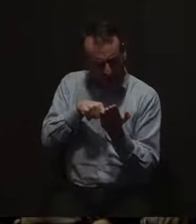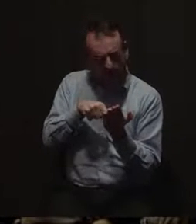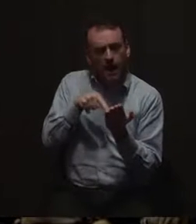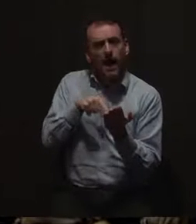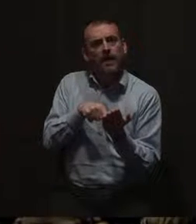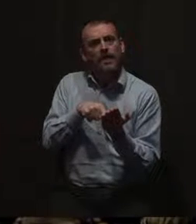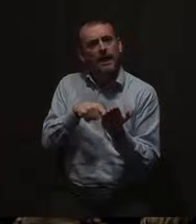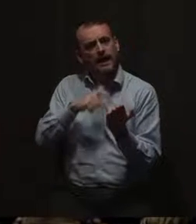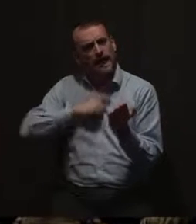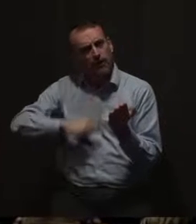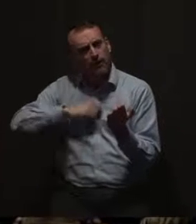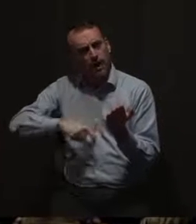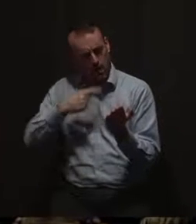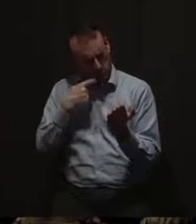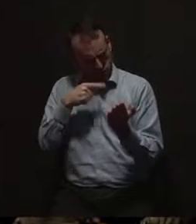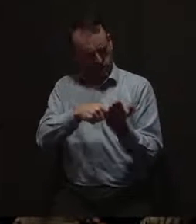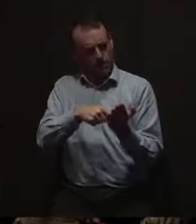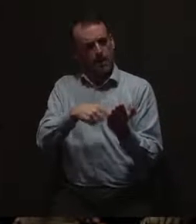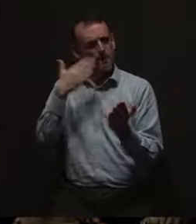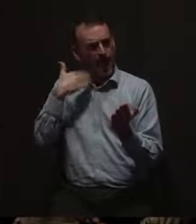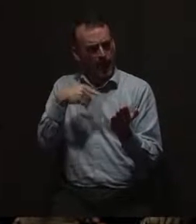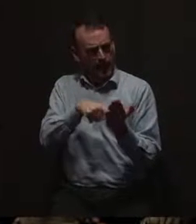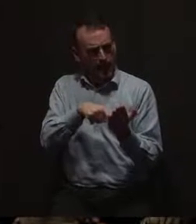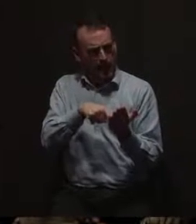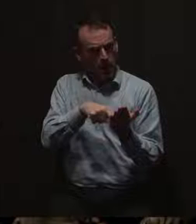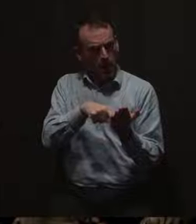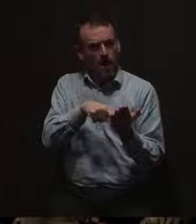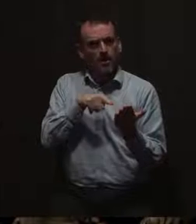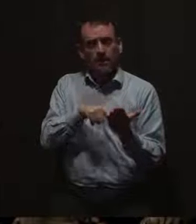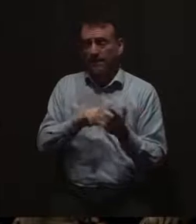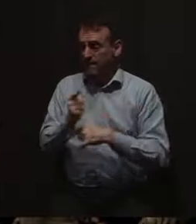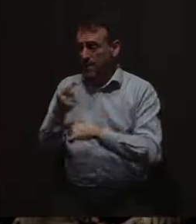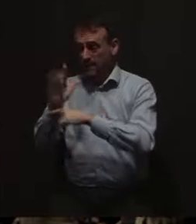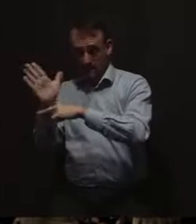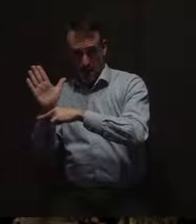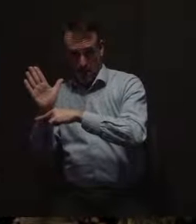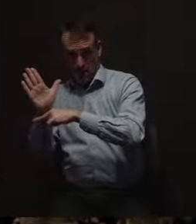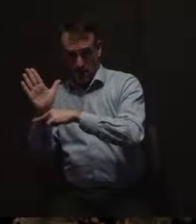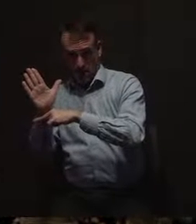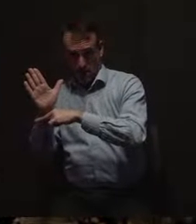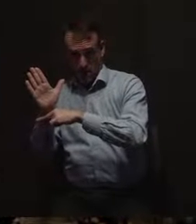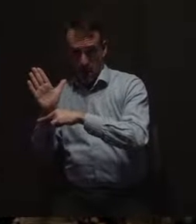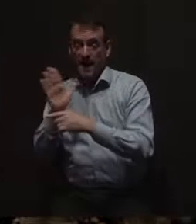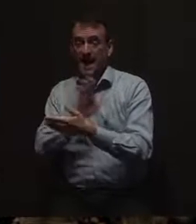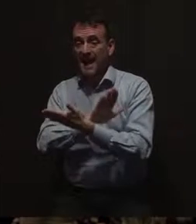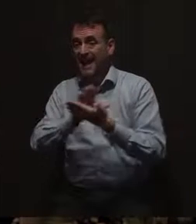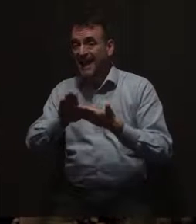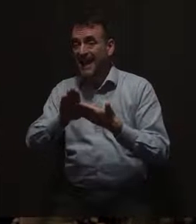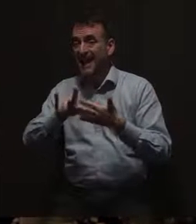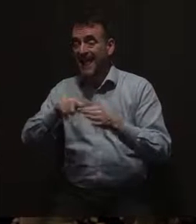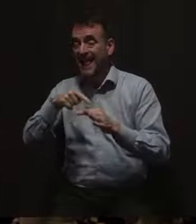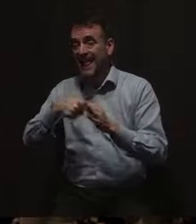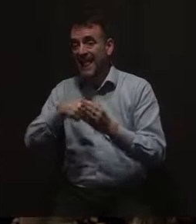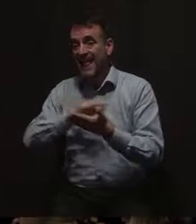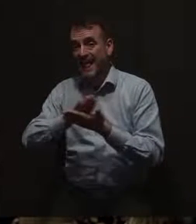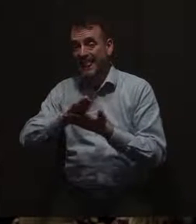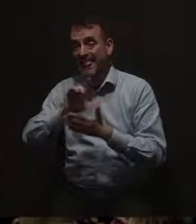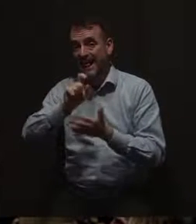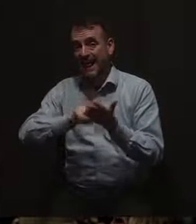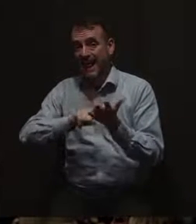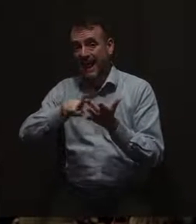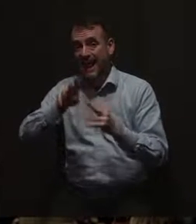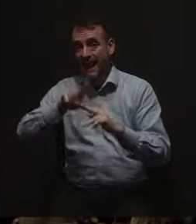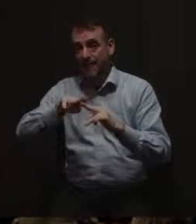in 2011, or 12, Andrea Arnold made a film about Heathcliff, and he was played by a